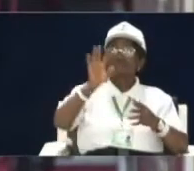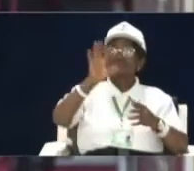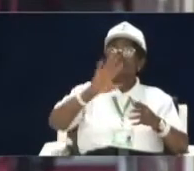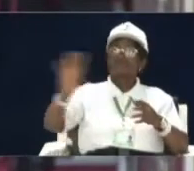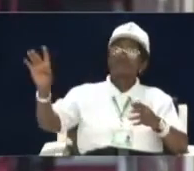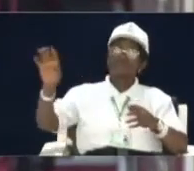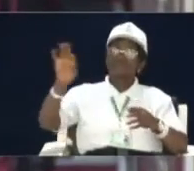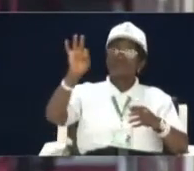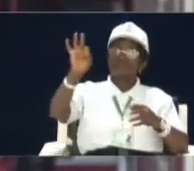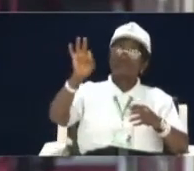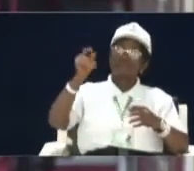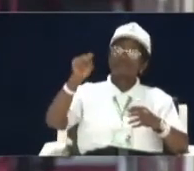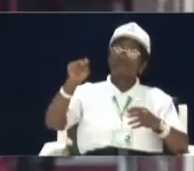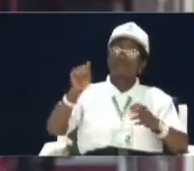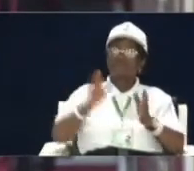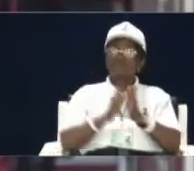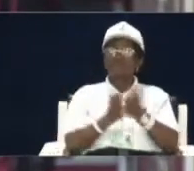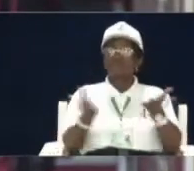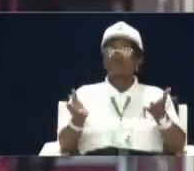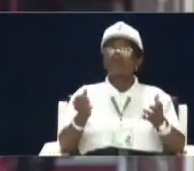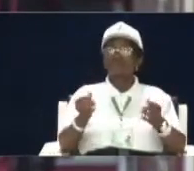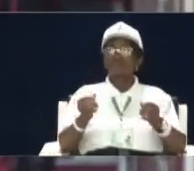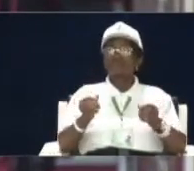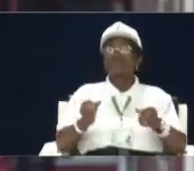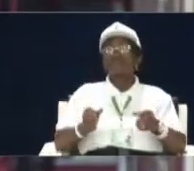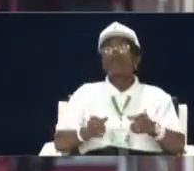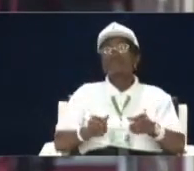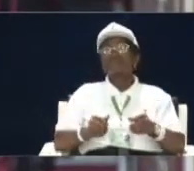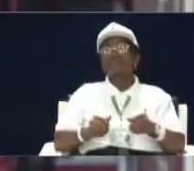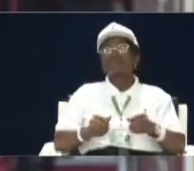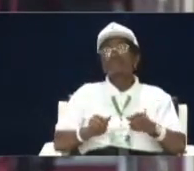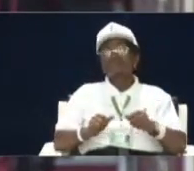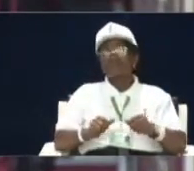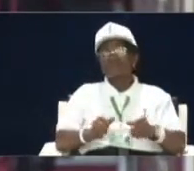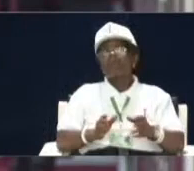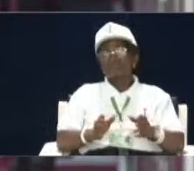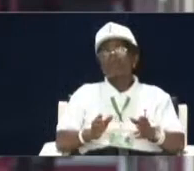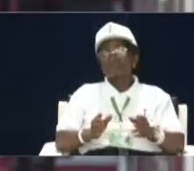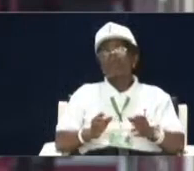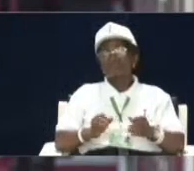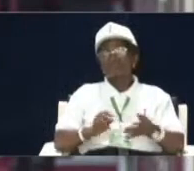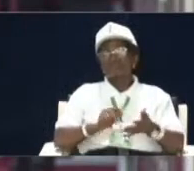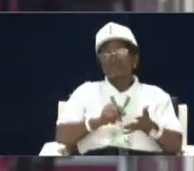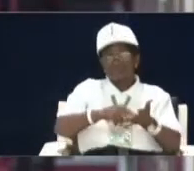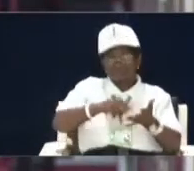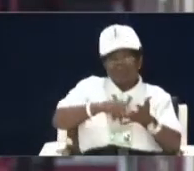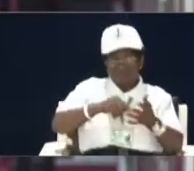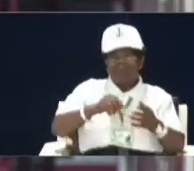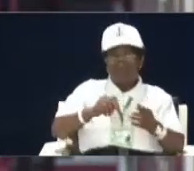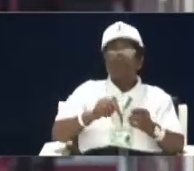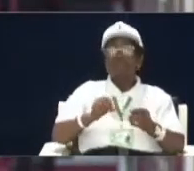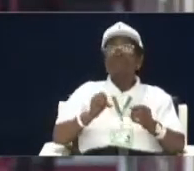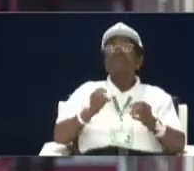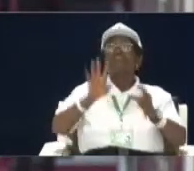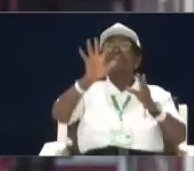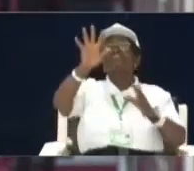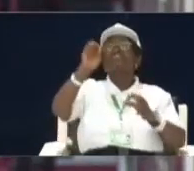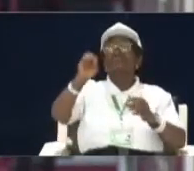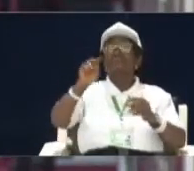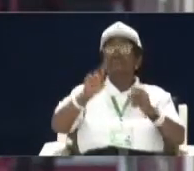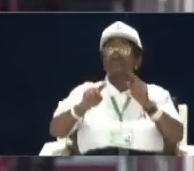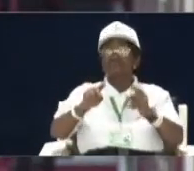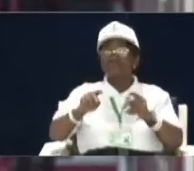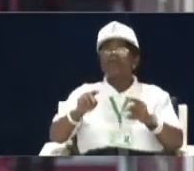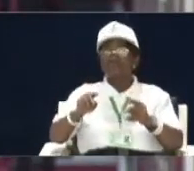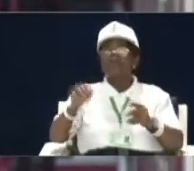2009, a magazine published a list of 50 people that he called the most influential